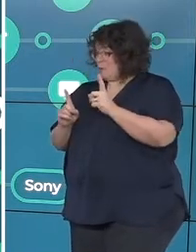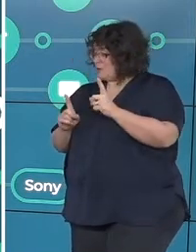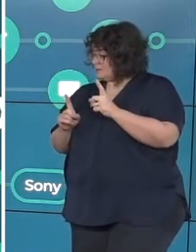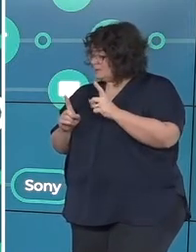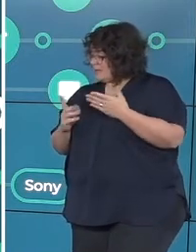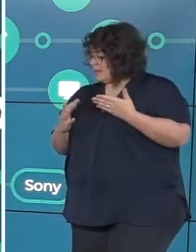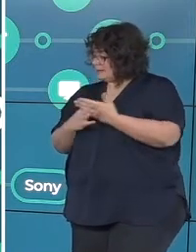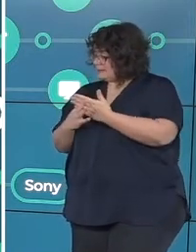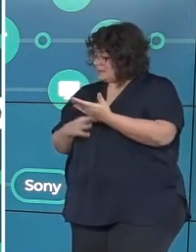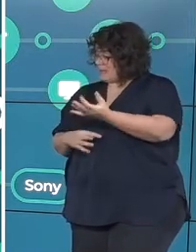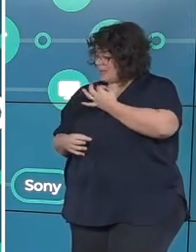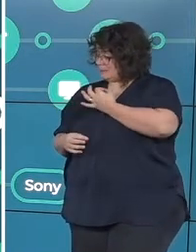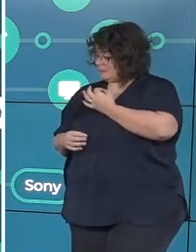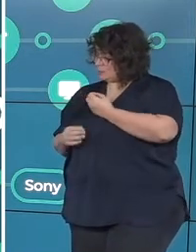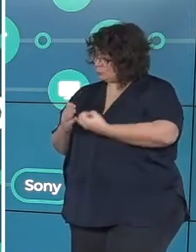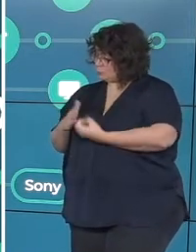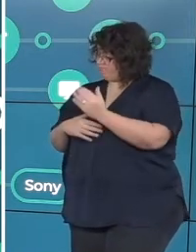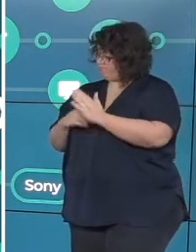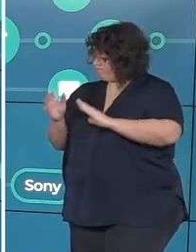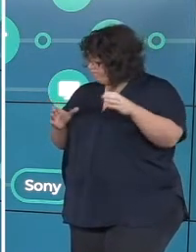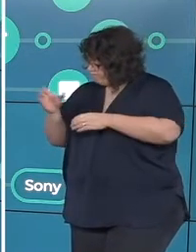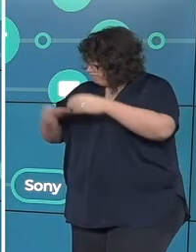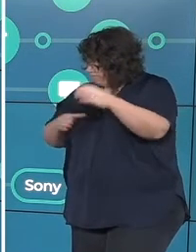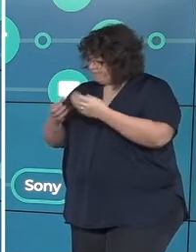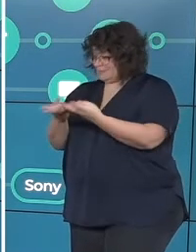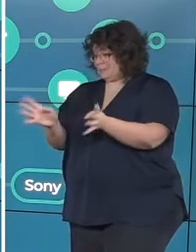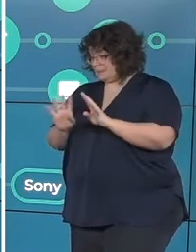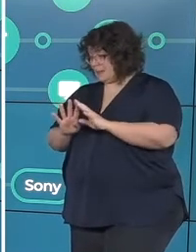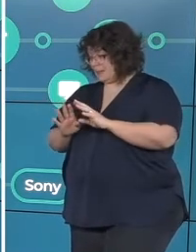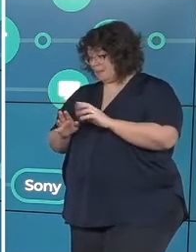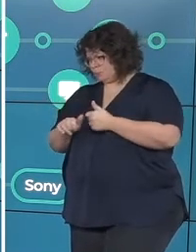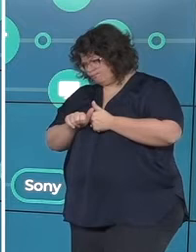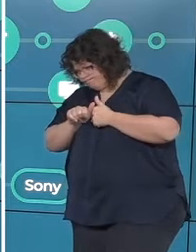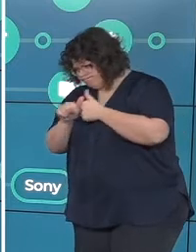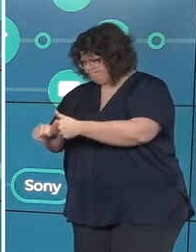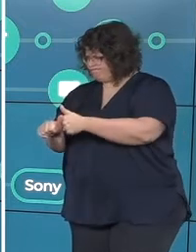chance. And to answer your question, the thing where I was the first time when I realized